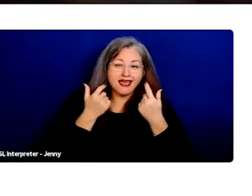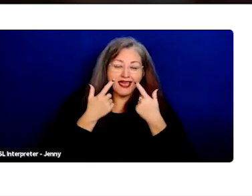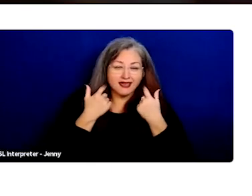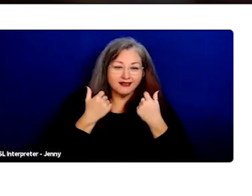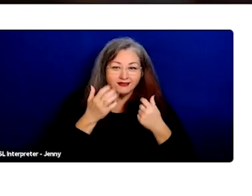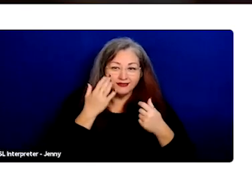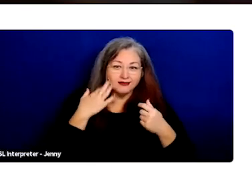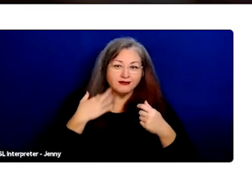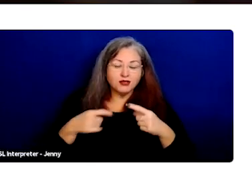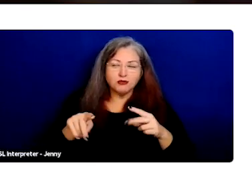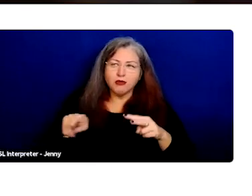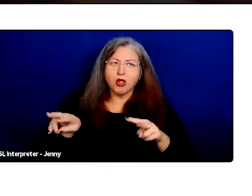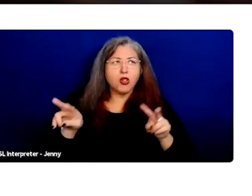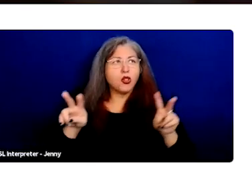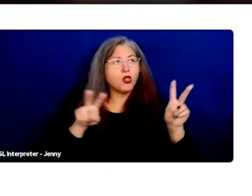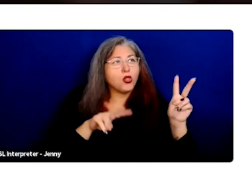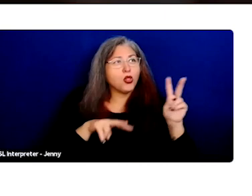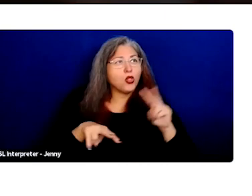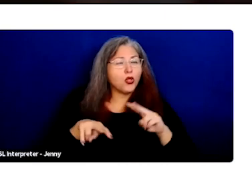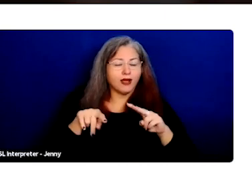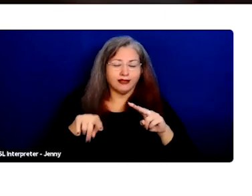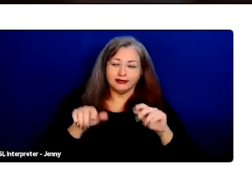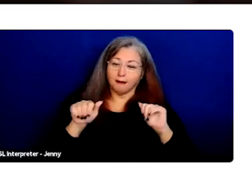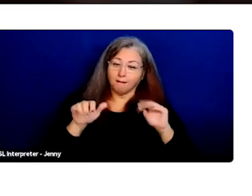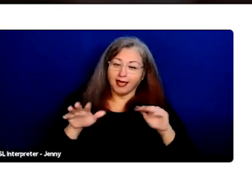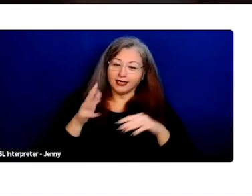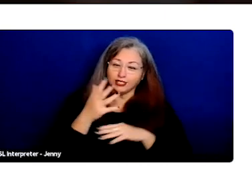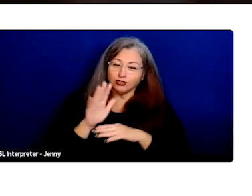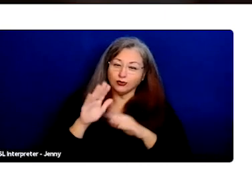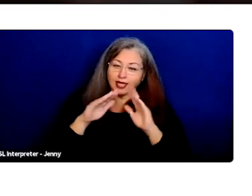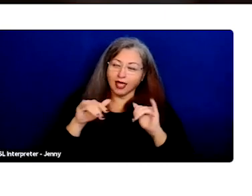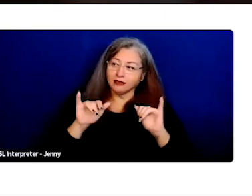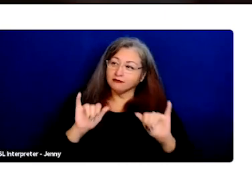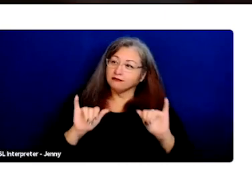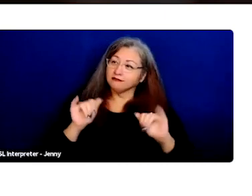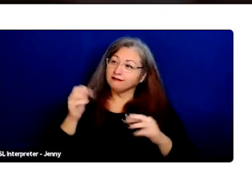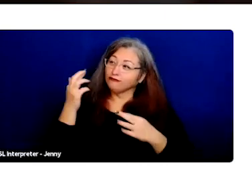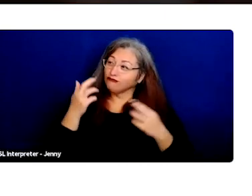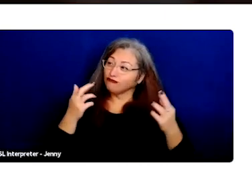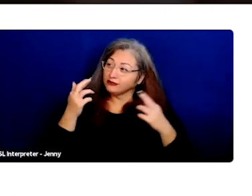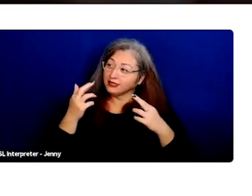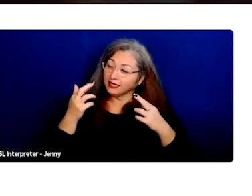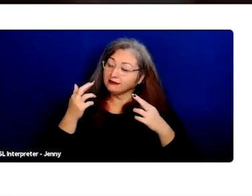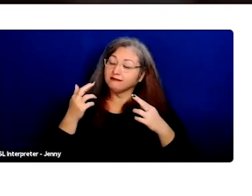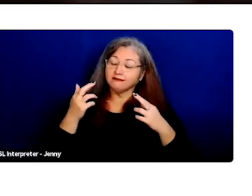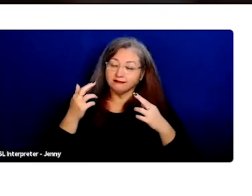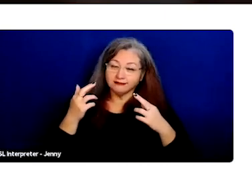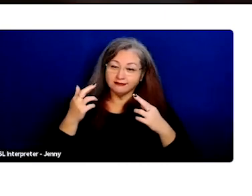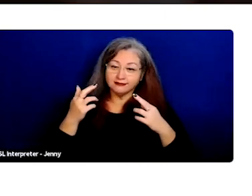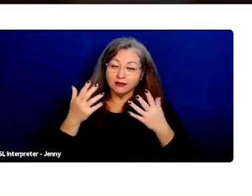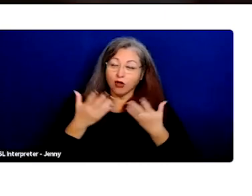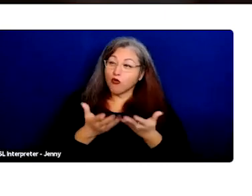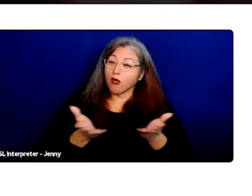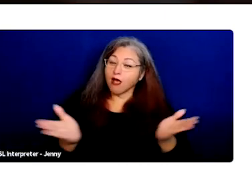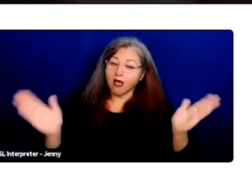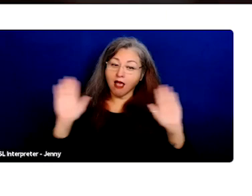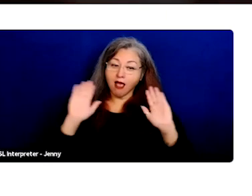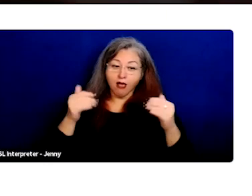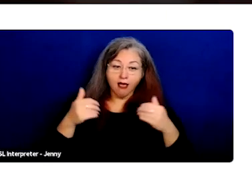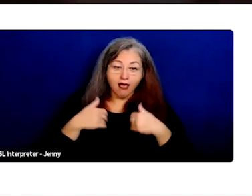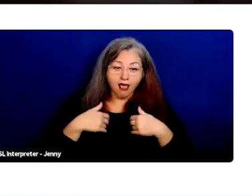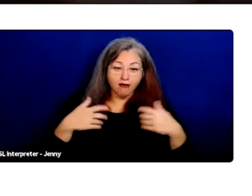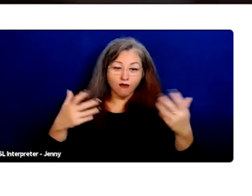And you look around in your magical treehouse and you realize that what is surrounding you